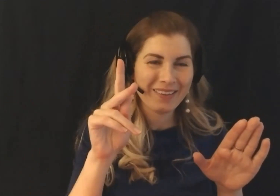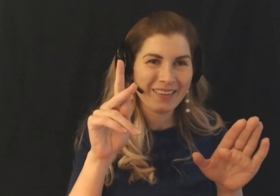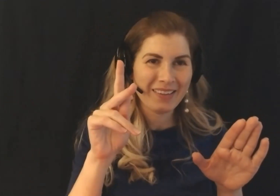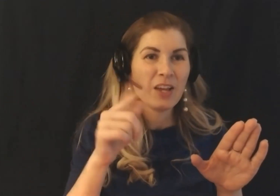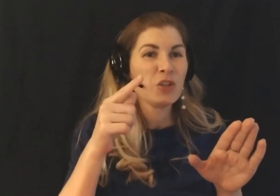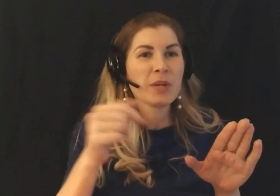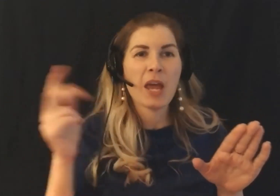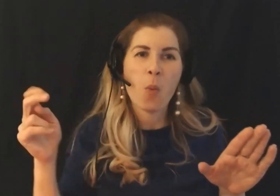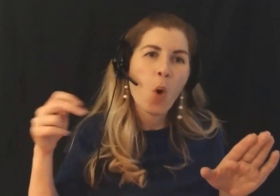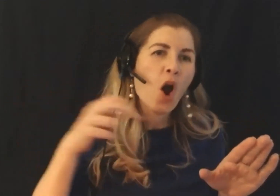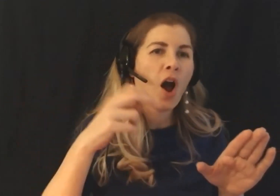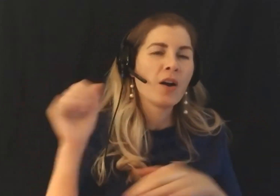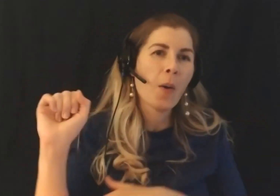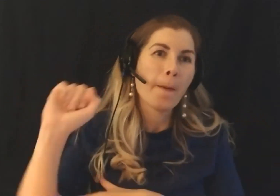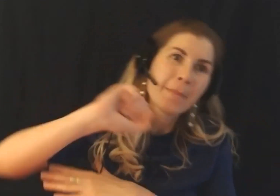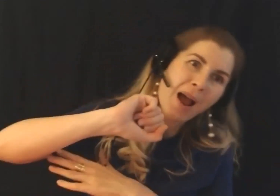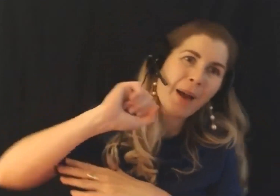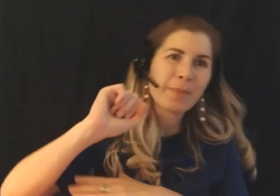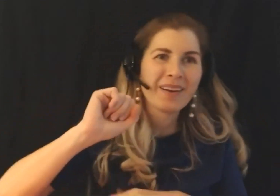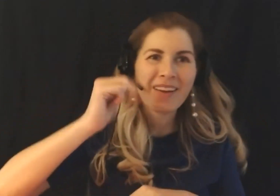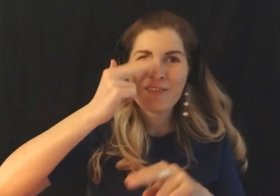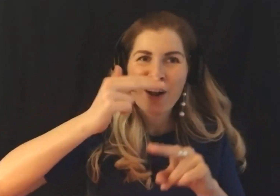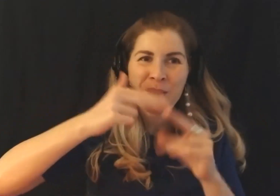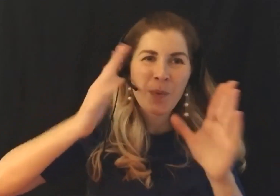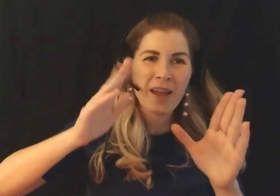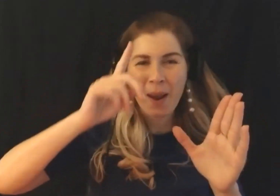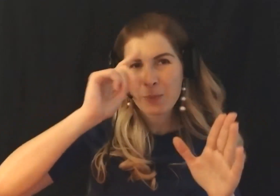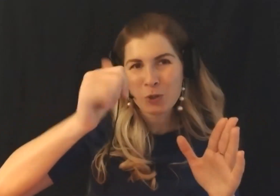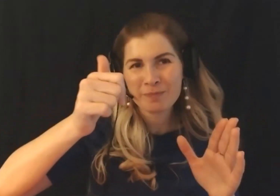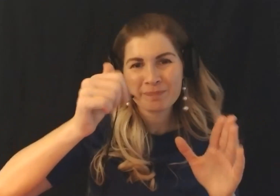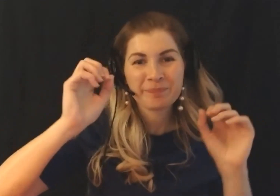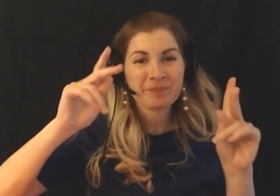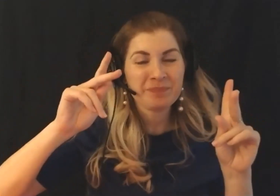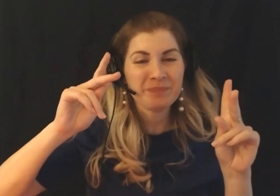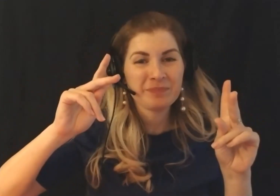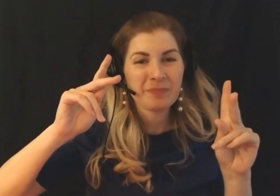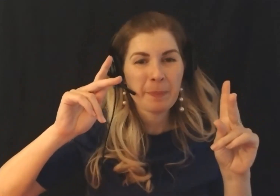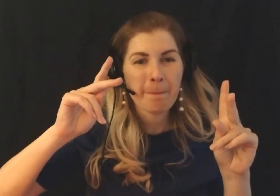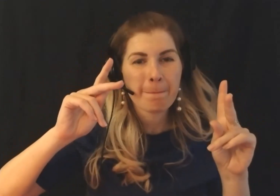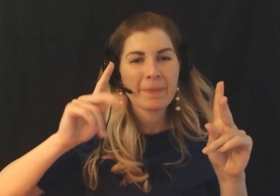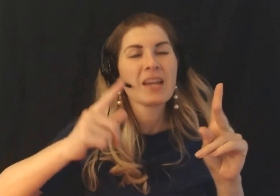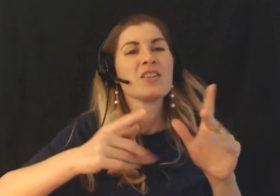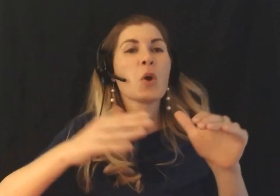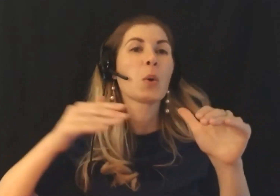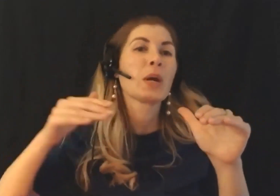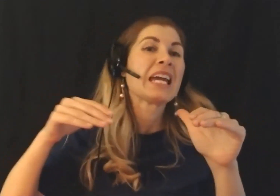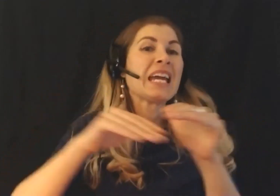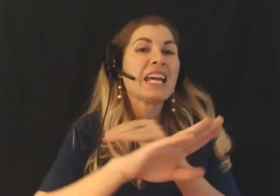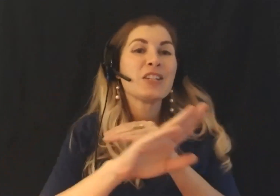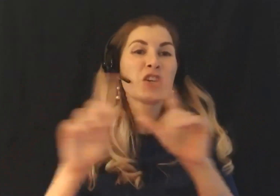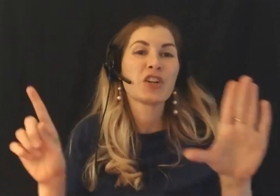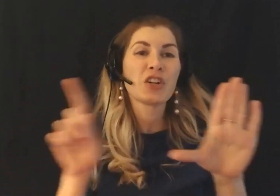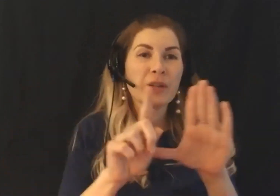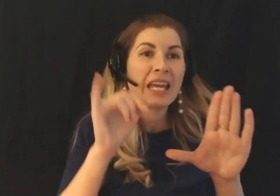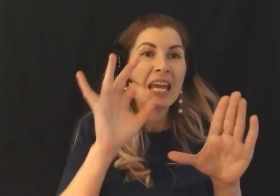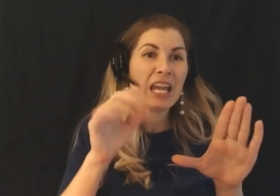right on or popping your head in a funny way. It's up to you. All right, here we go. Enter the screen if you